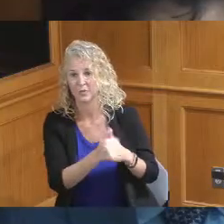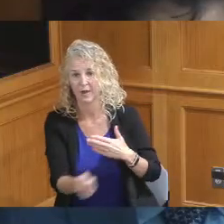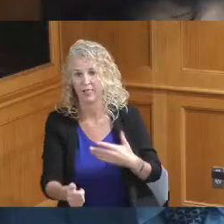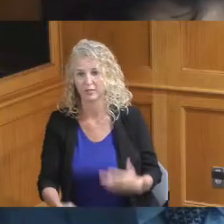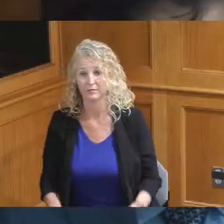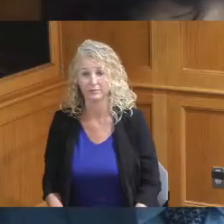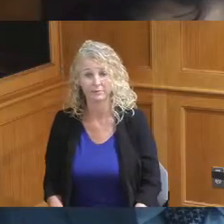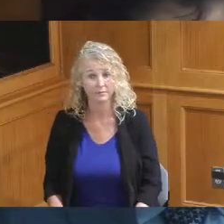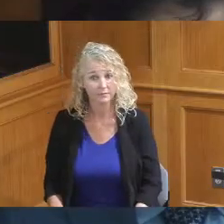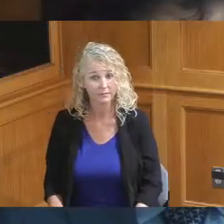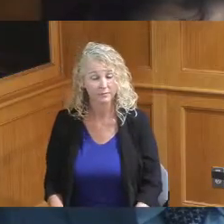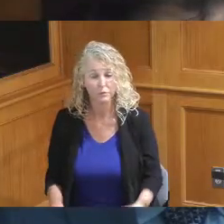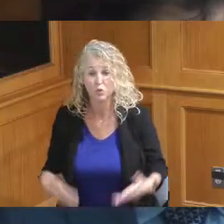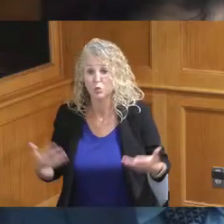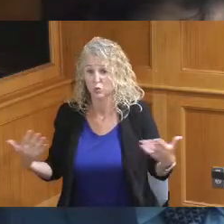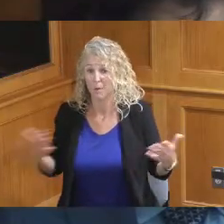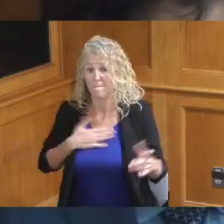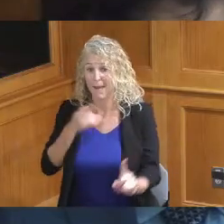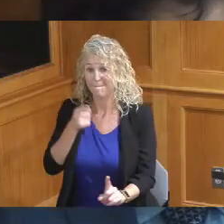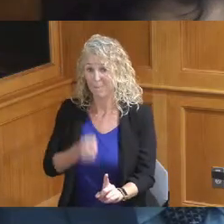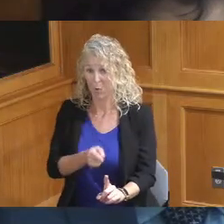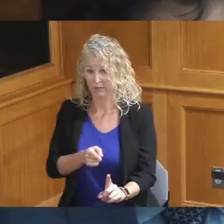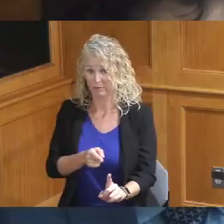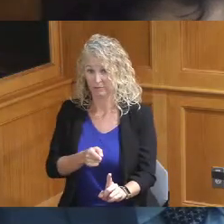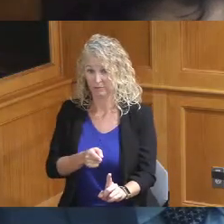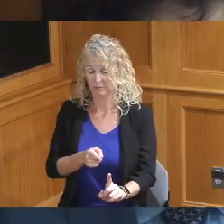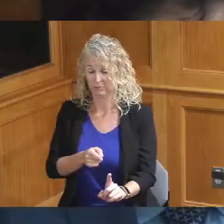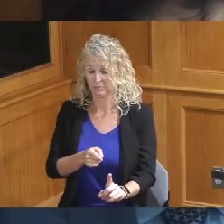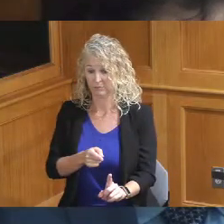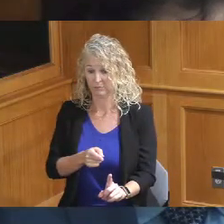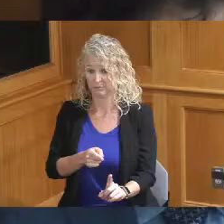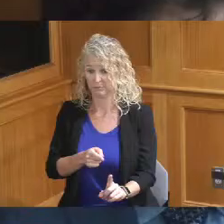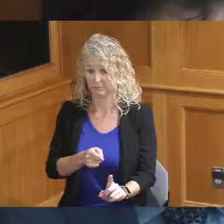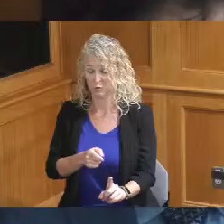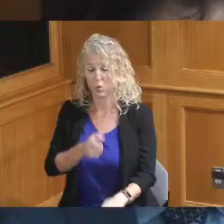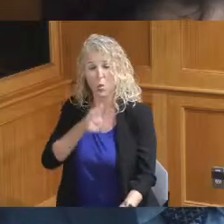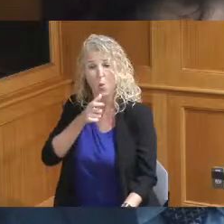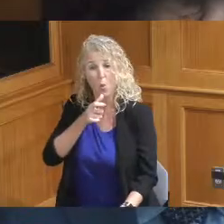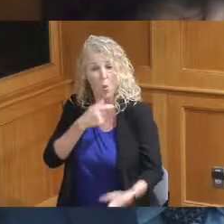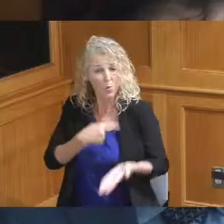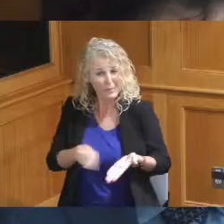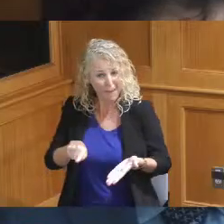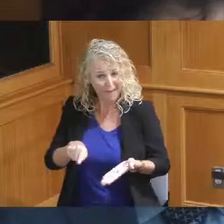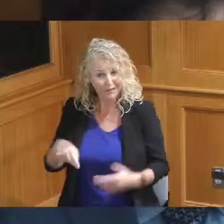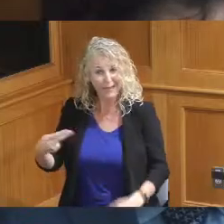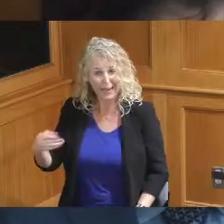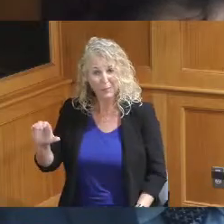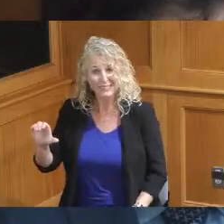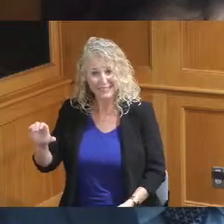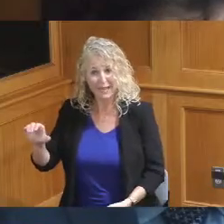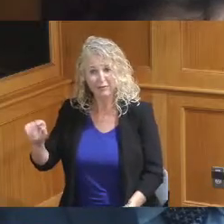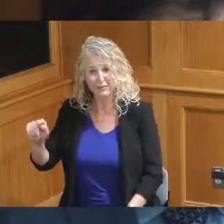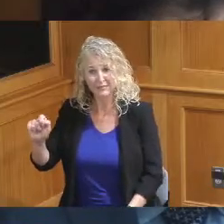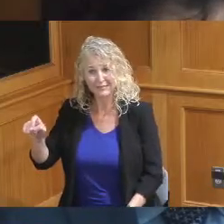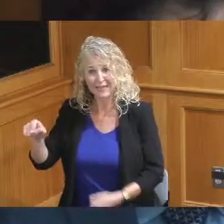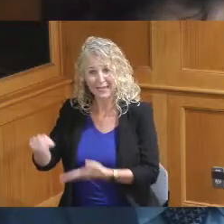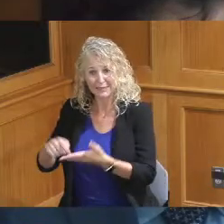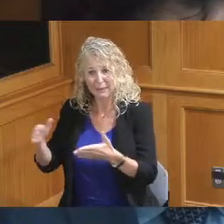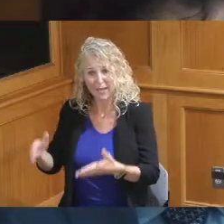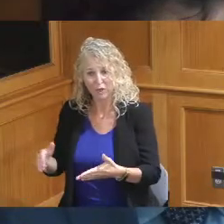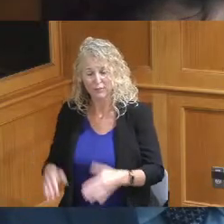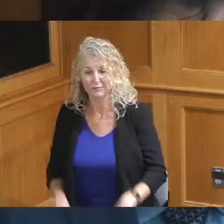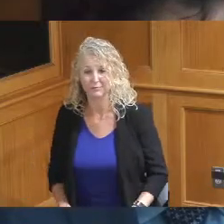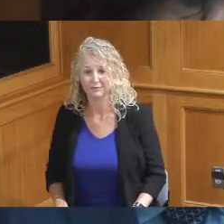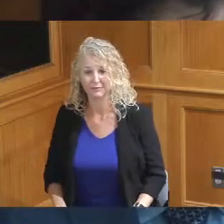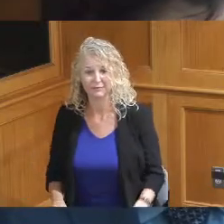$0. So my point to all of this is on the backs of just Hamilton County, and I'm saying we got to get